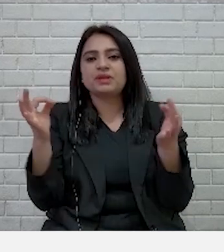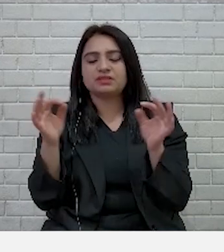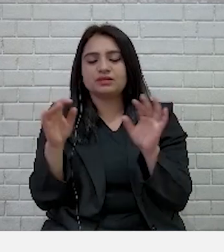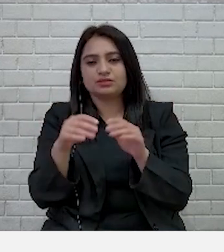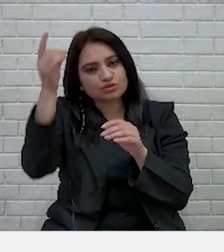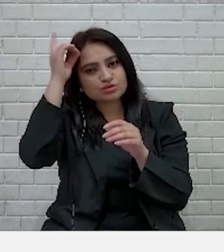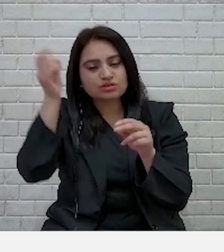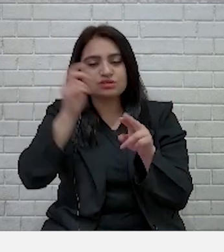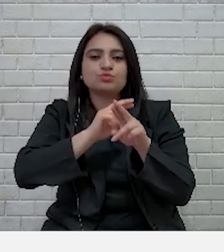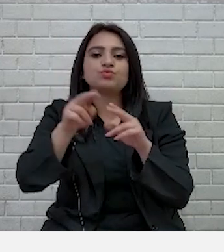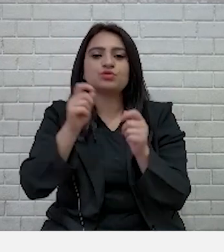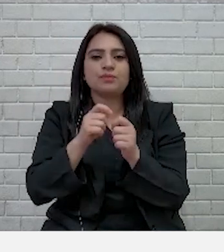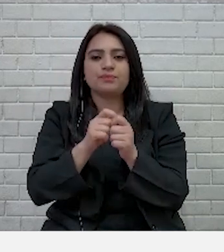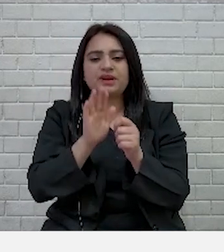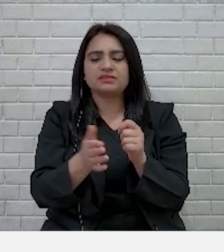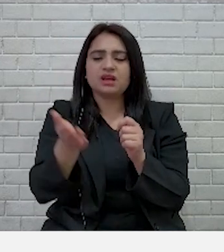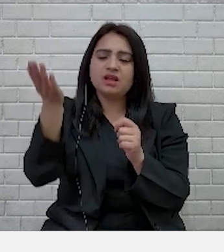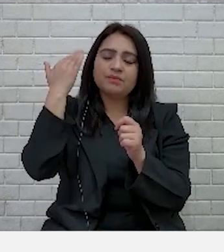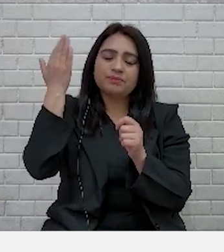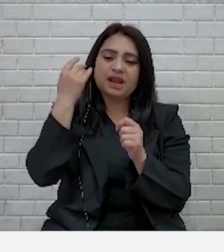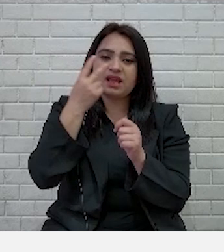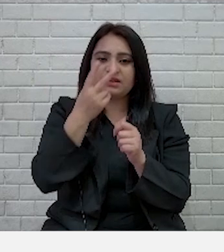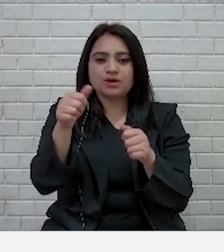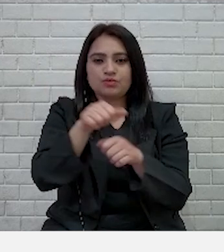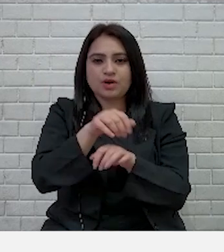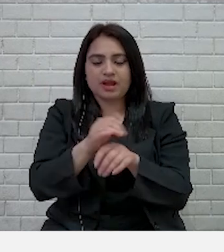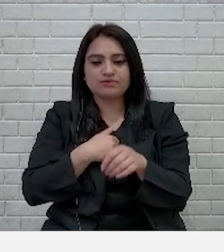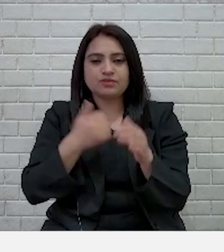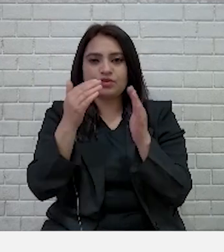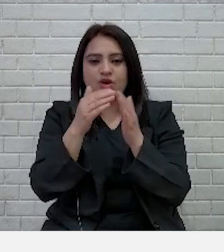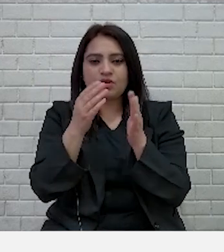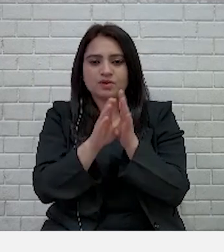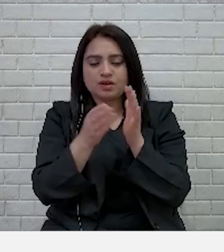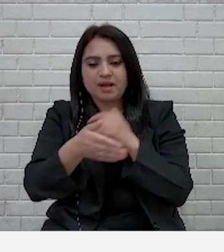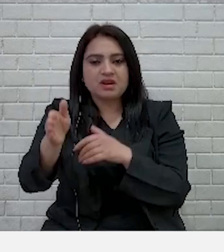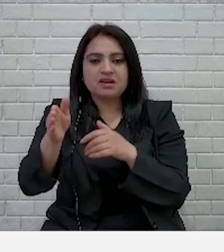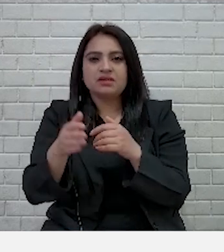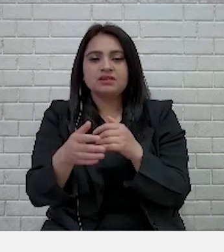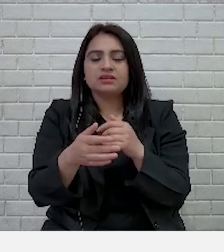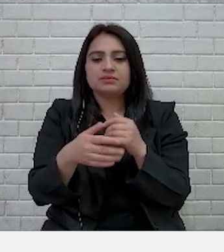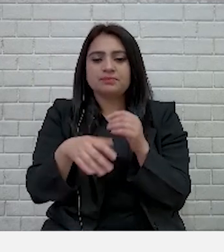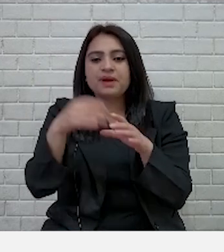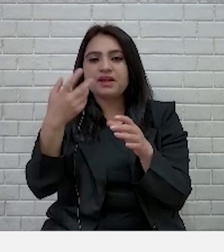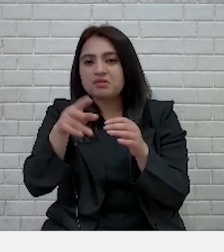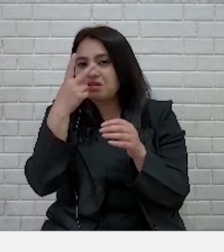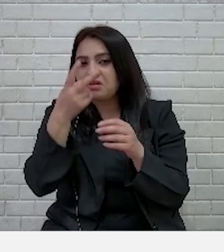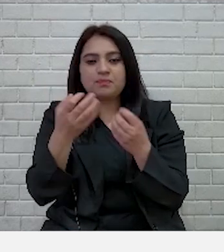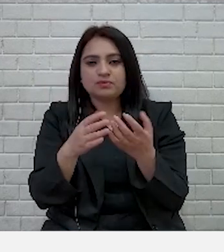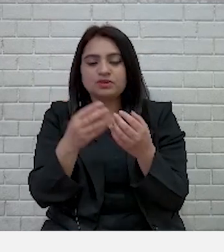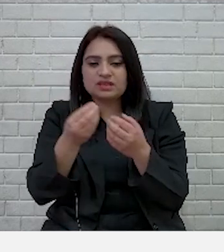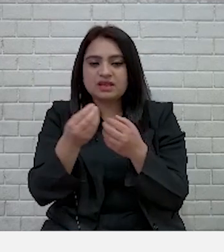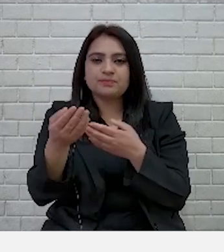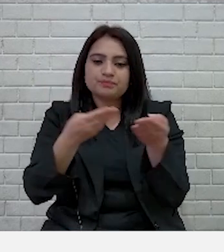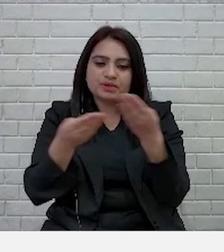women, they never stepped out of their houses, you would never see women stepping out of houses, selling things or anything. But now the